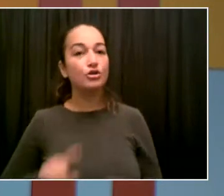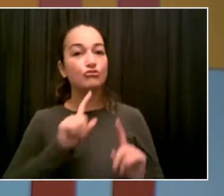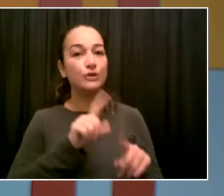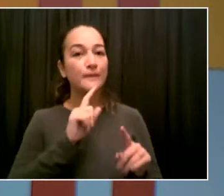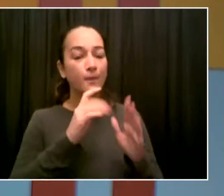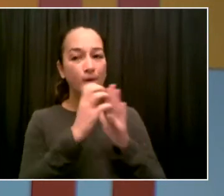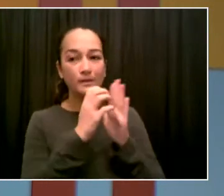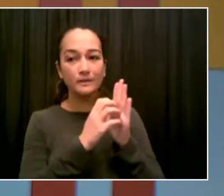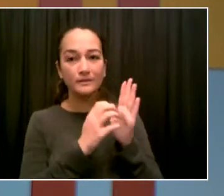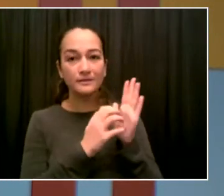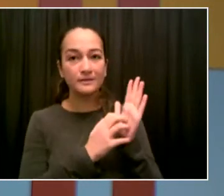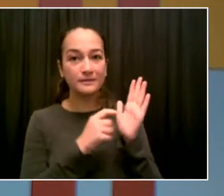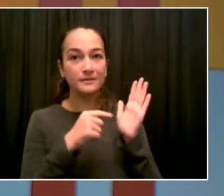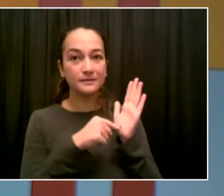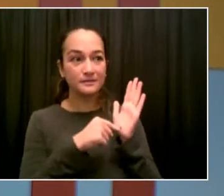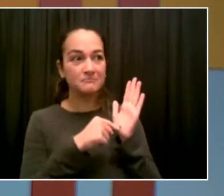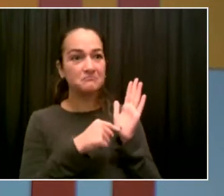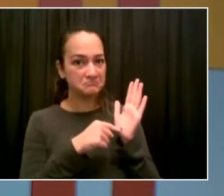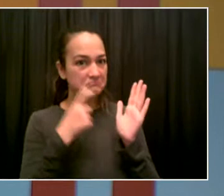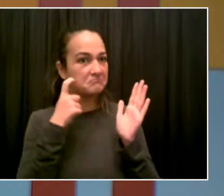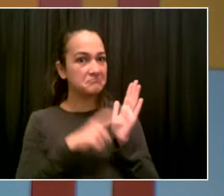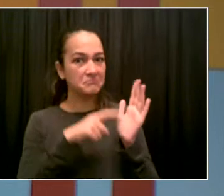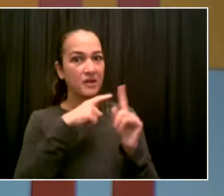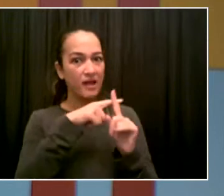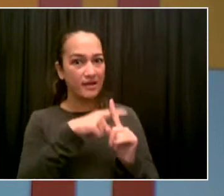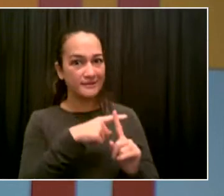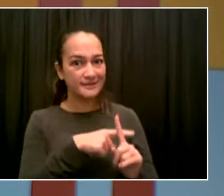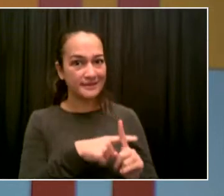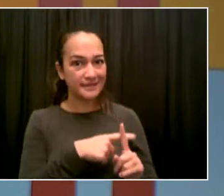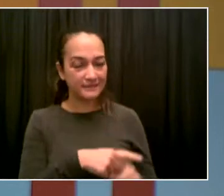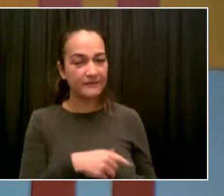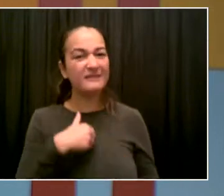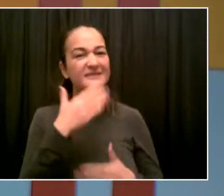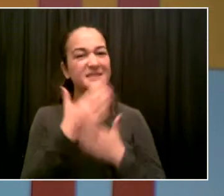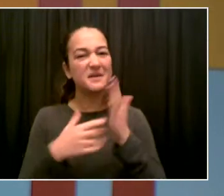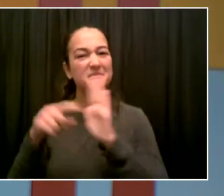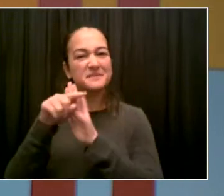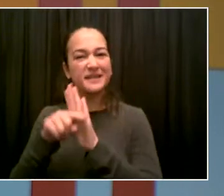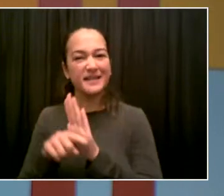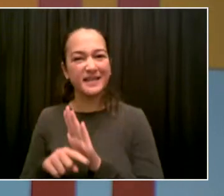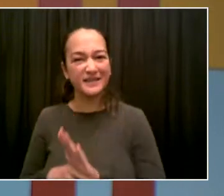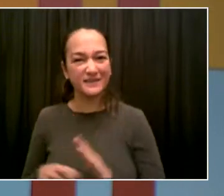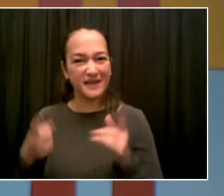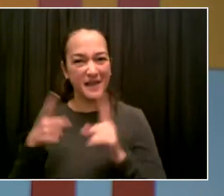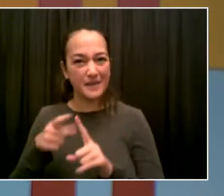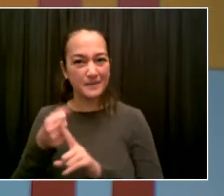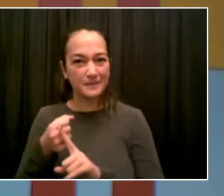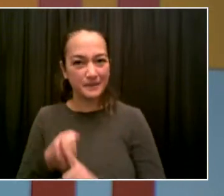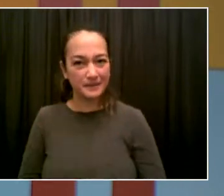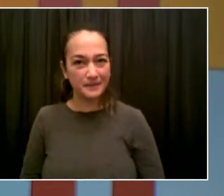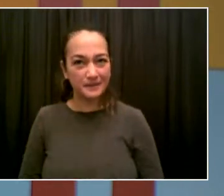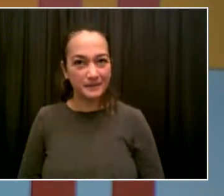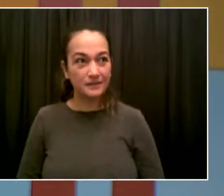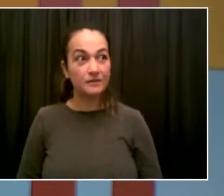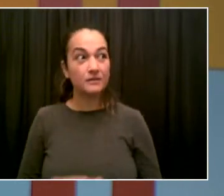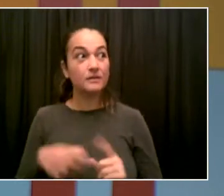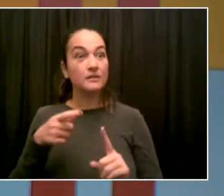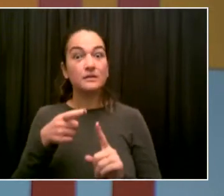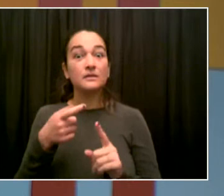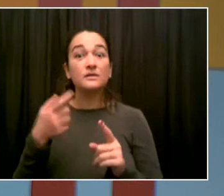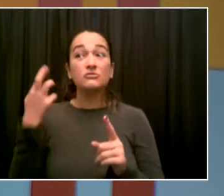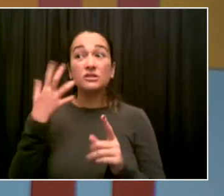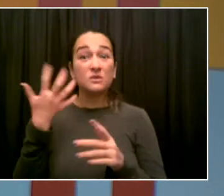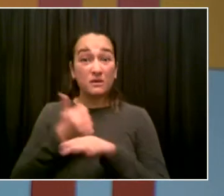you still blame COVID for a lot of this, or are you reflecting on your last year as mayor with some regrets about some of the issues